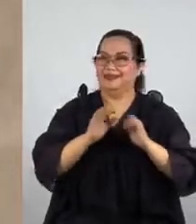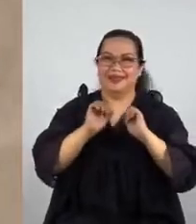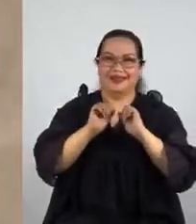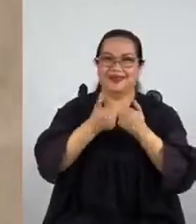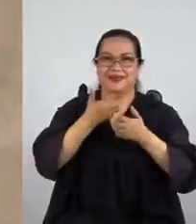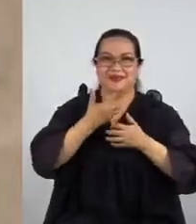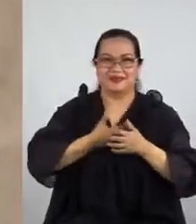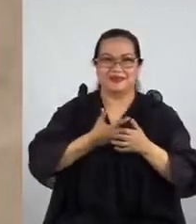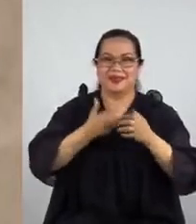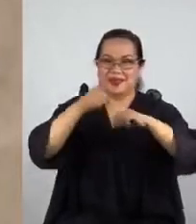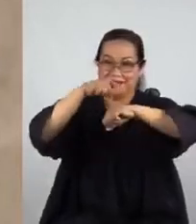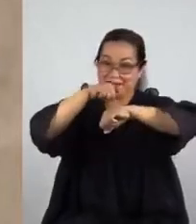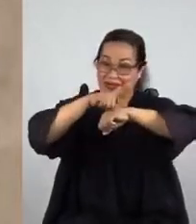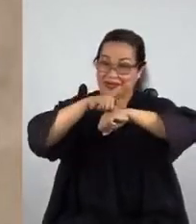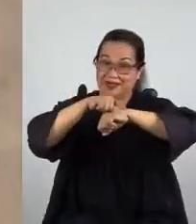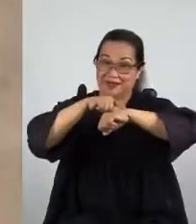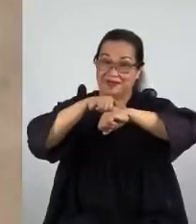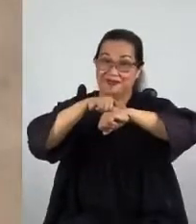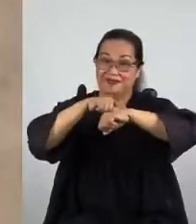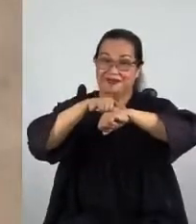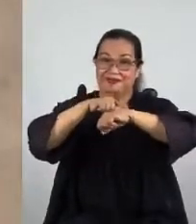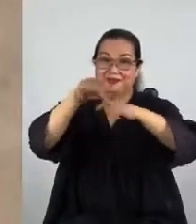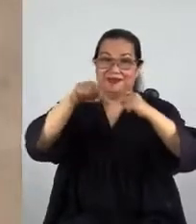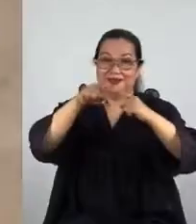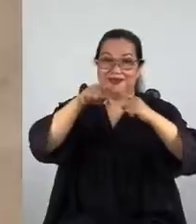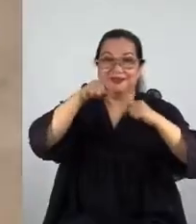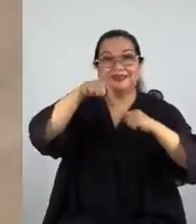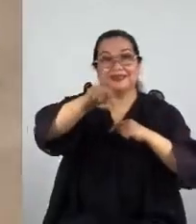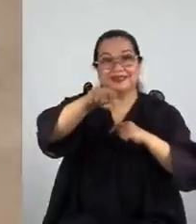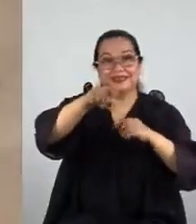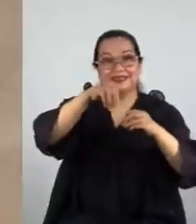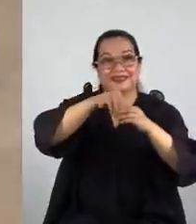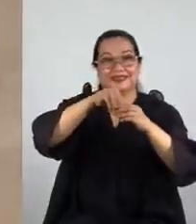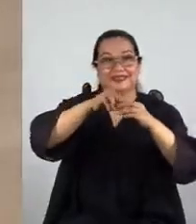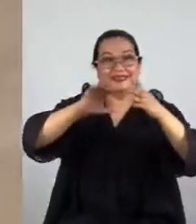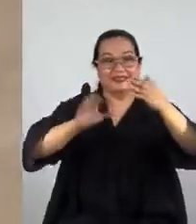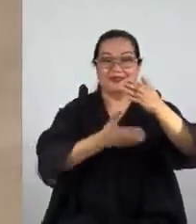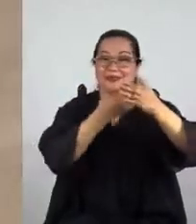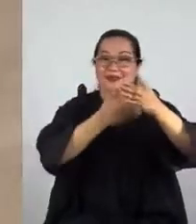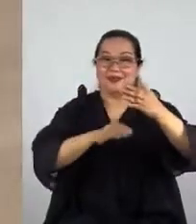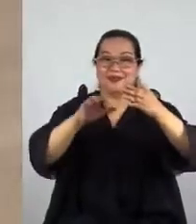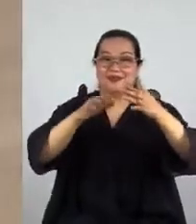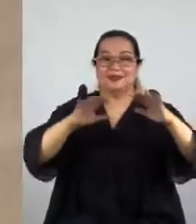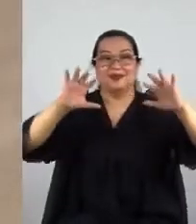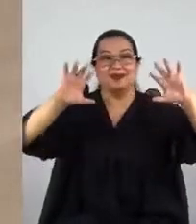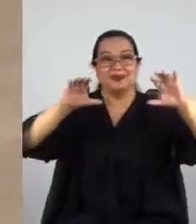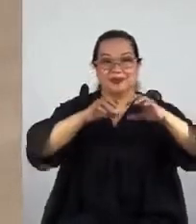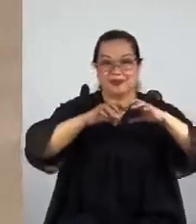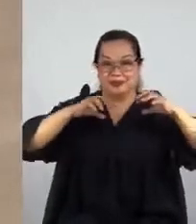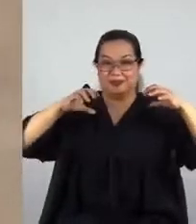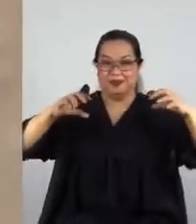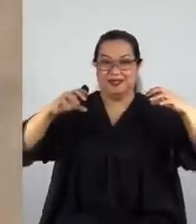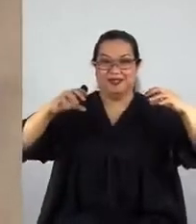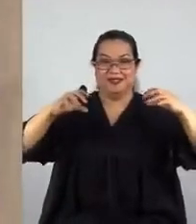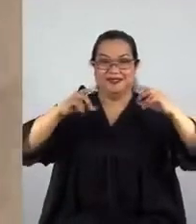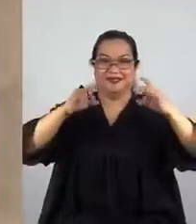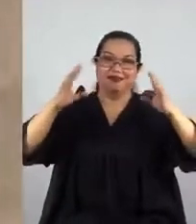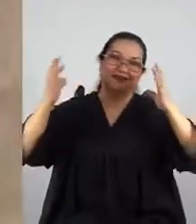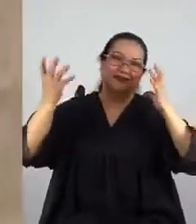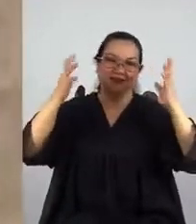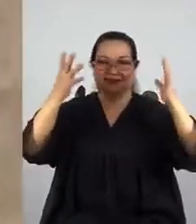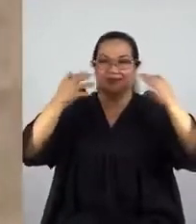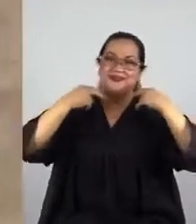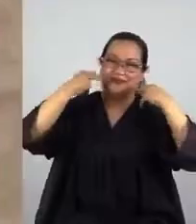how I wish that there'll be a time when I get into that choir room and the choir members are there just with